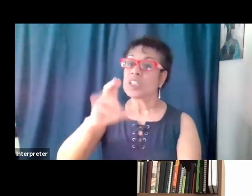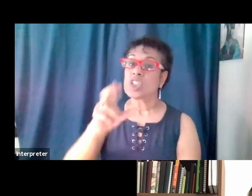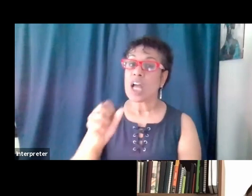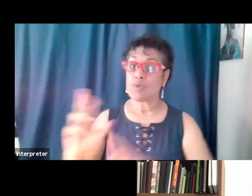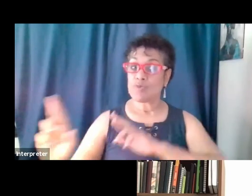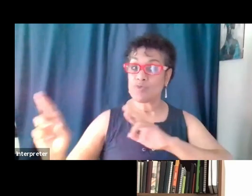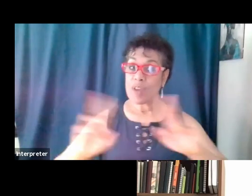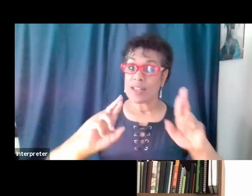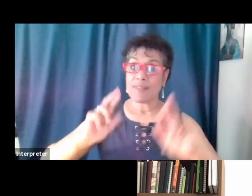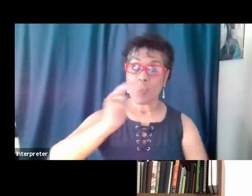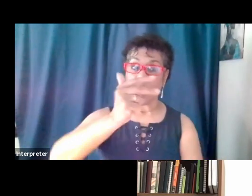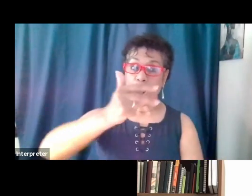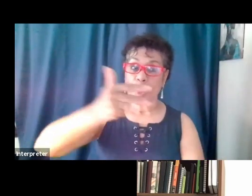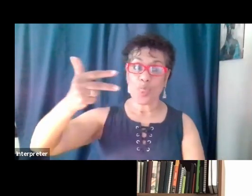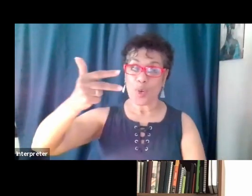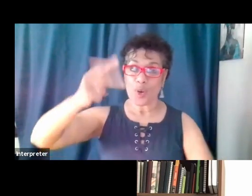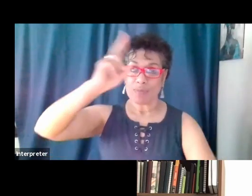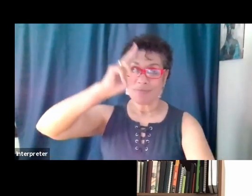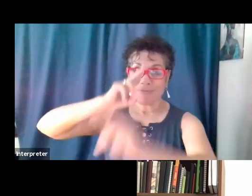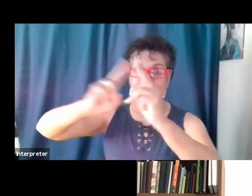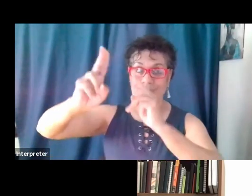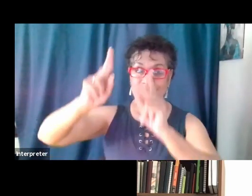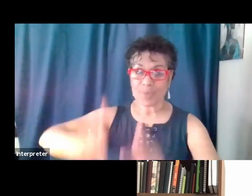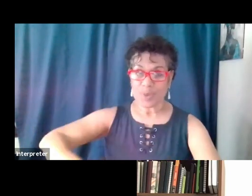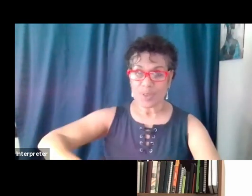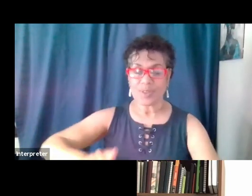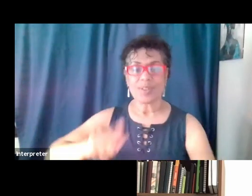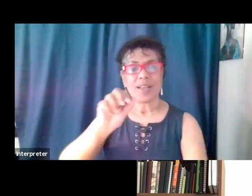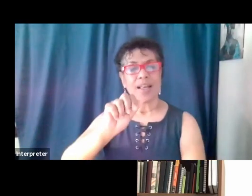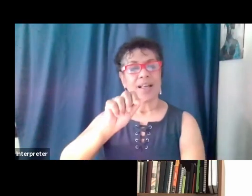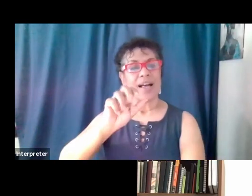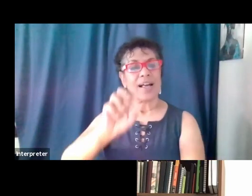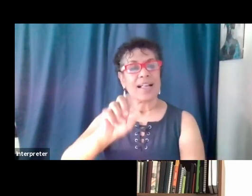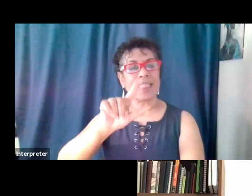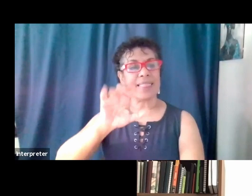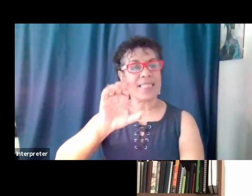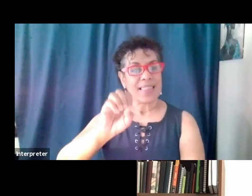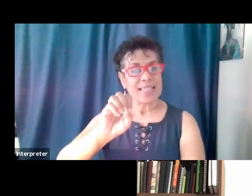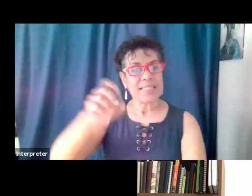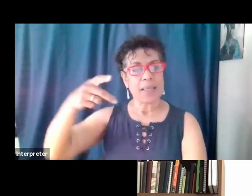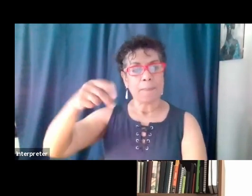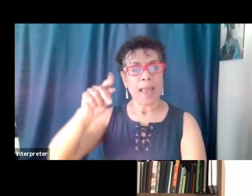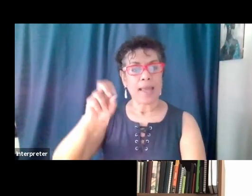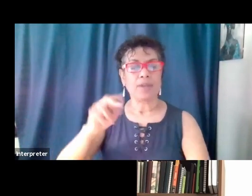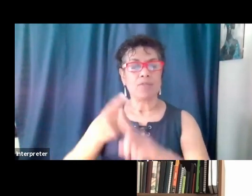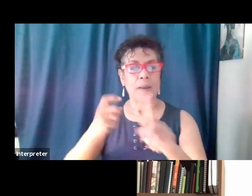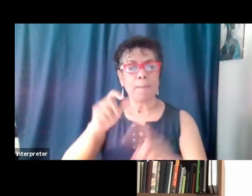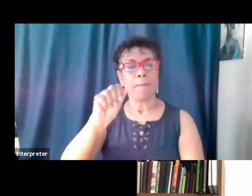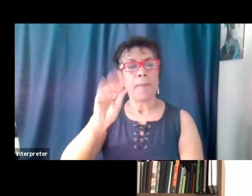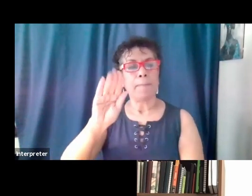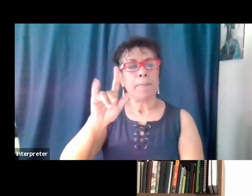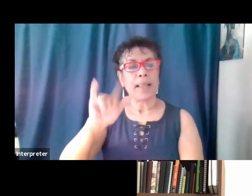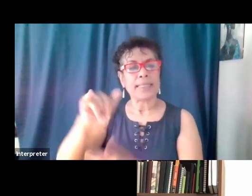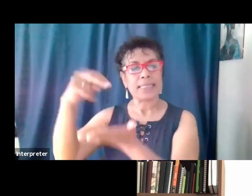to our third honoree today. Elise Patterson is joining us from Abilities Dance, another